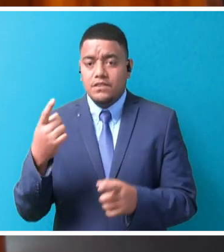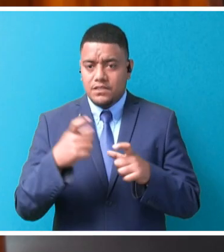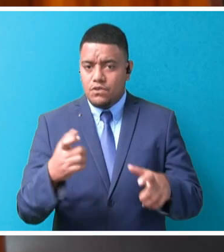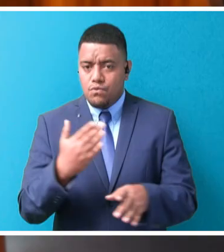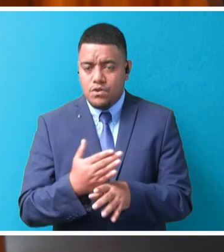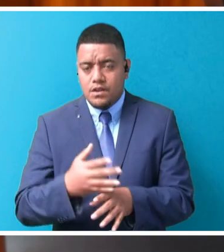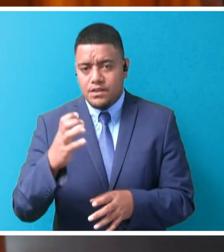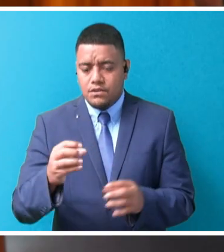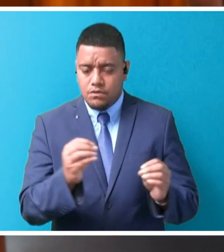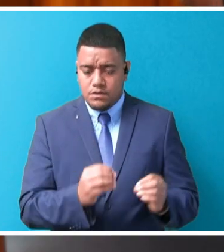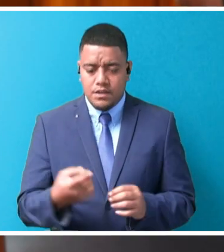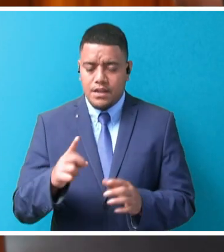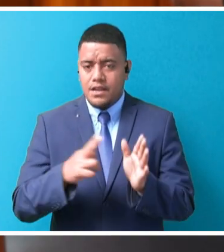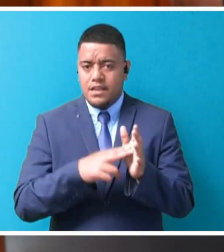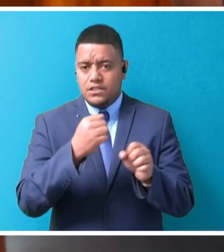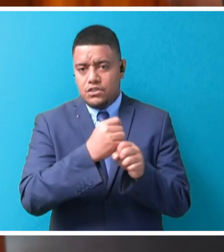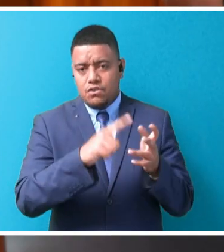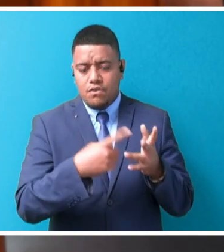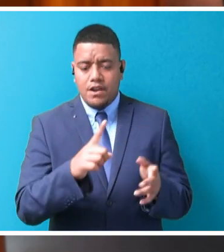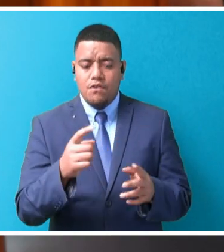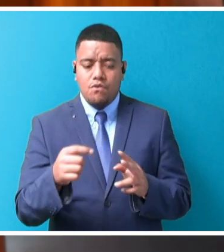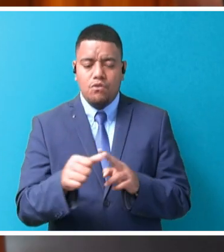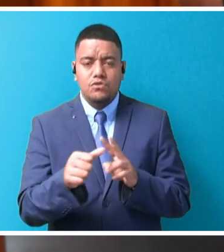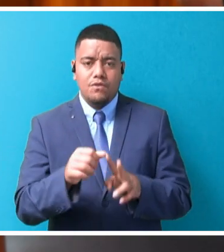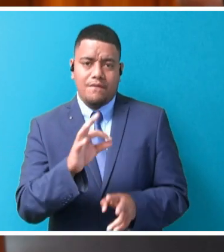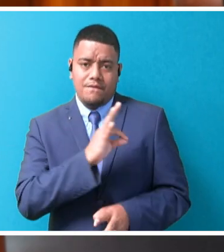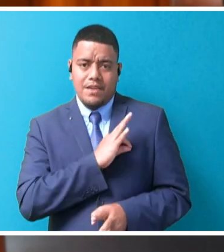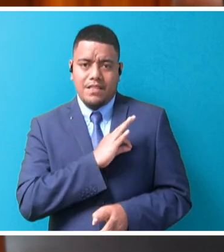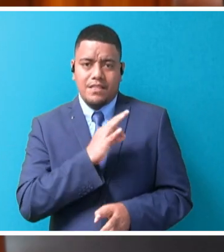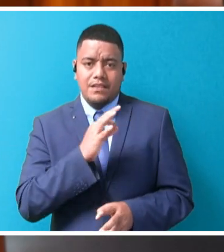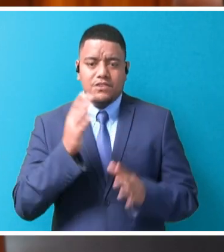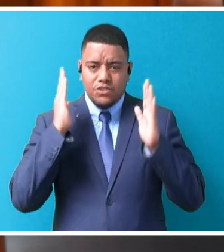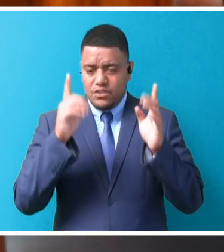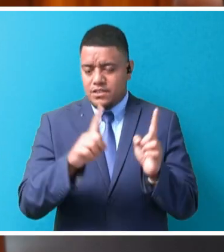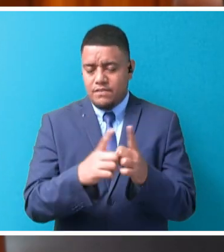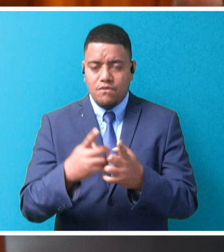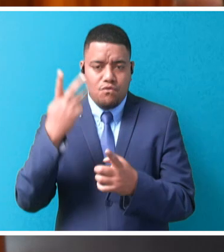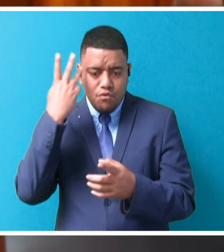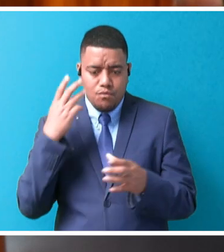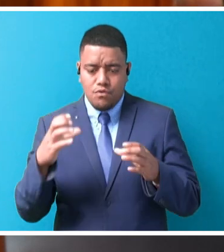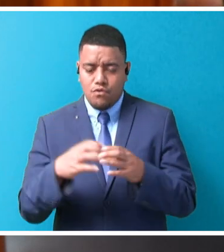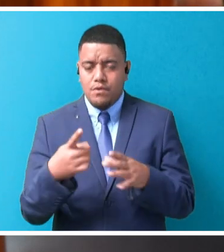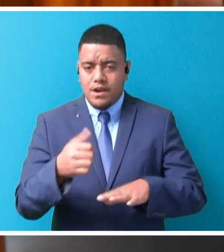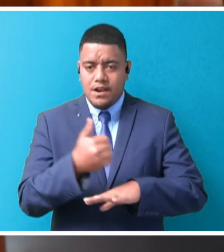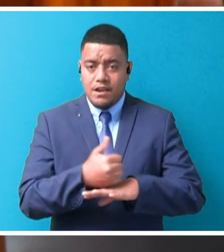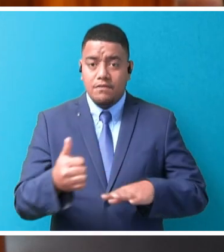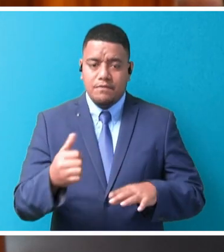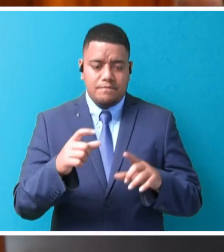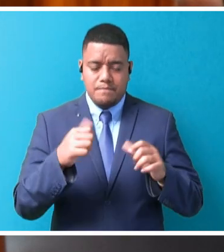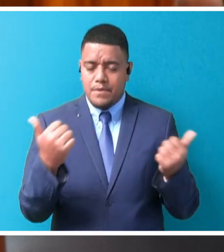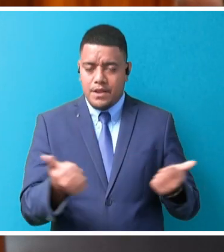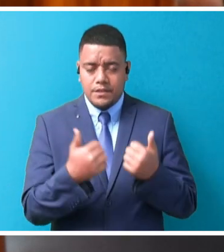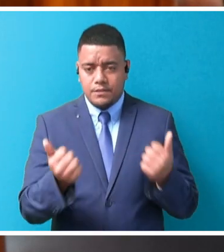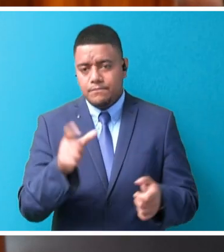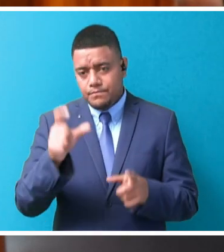organizations, non-government and faith-based organizations, youth, women groups, and government agencies, to name a few.